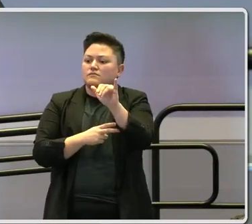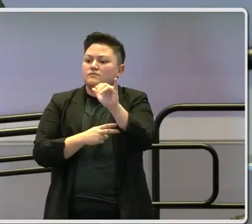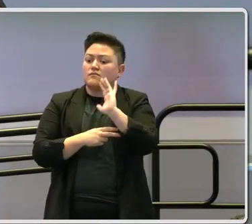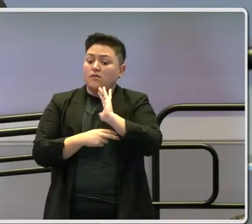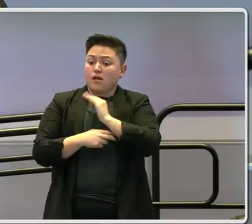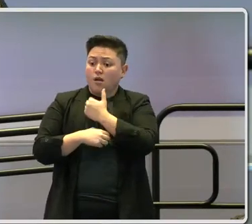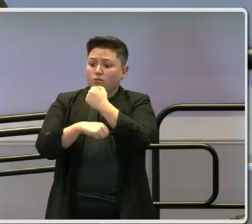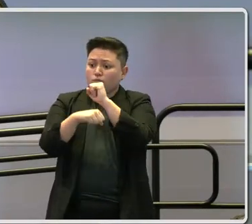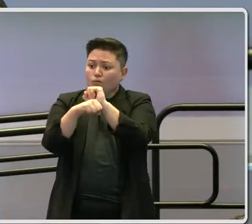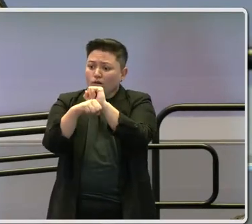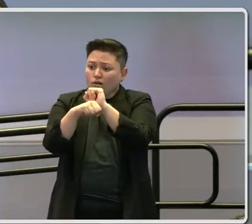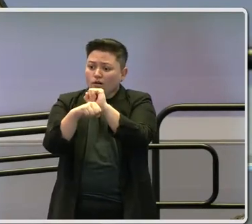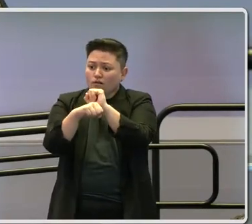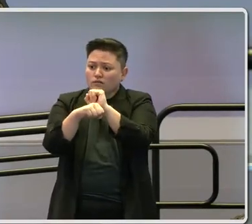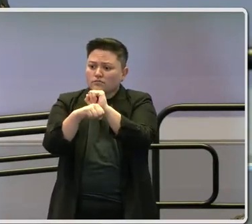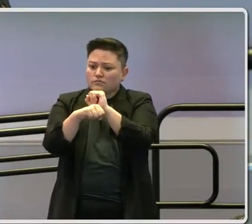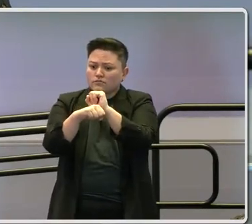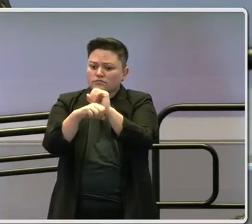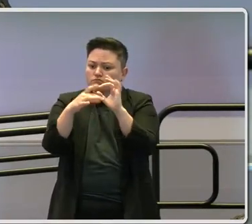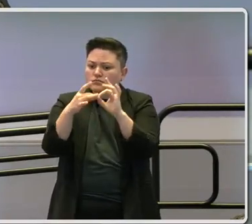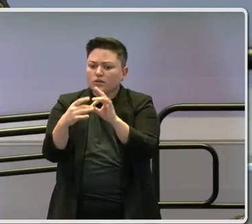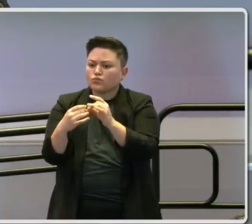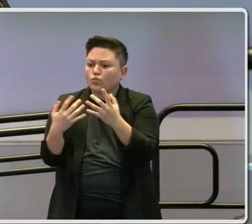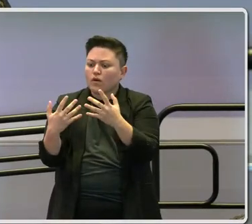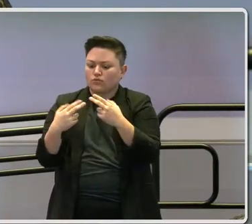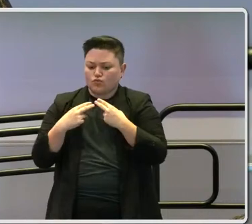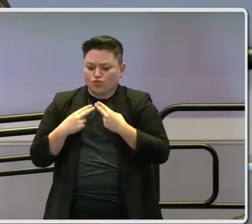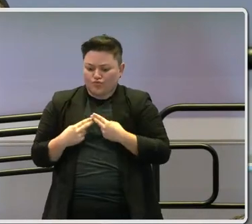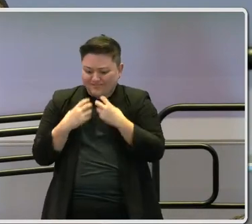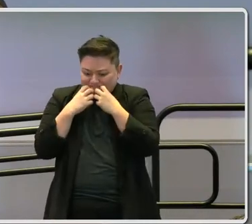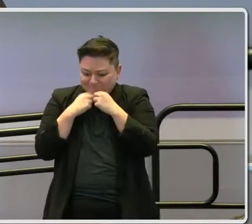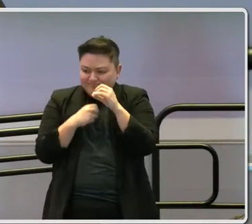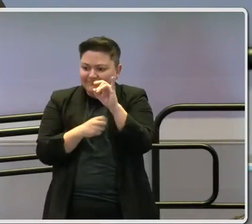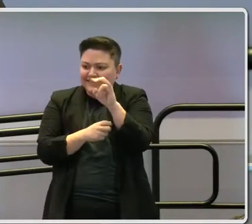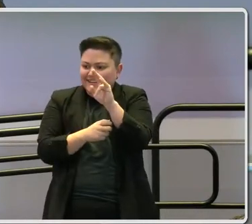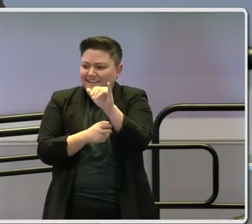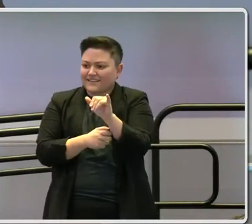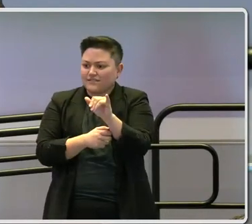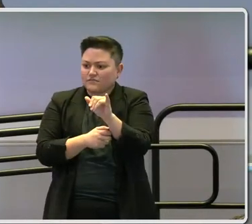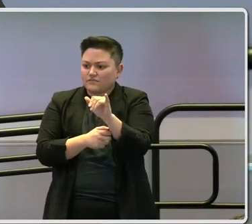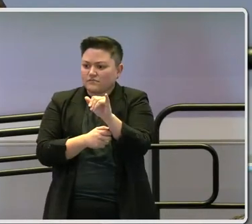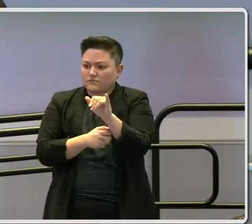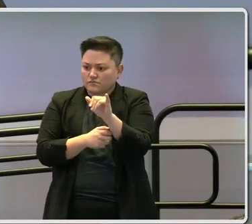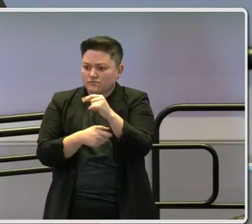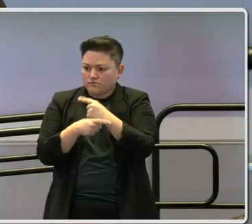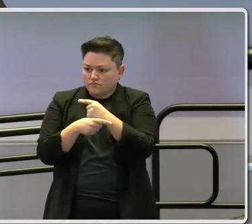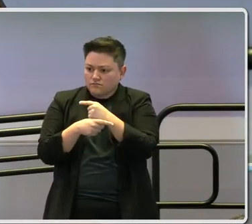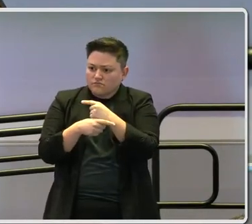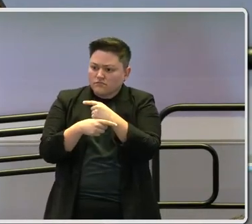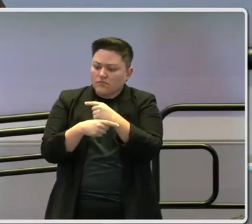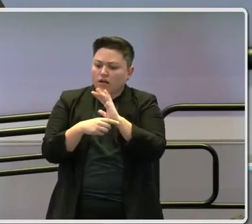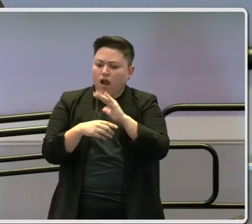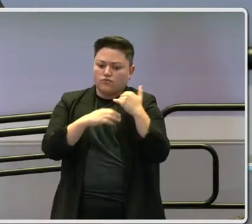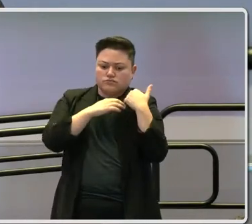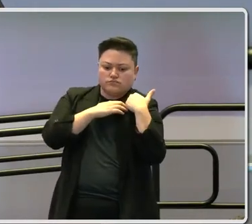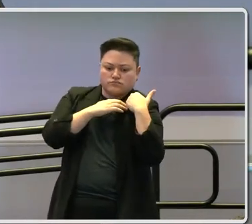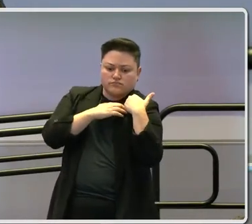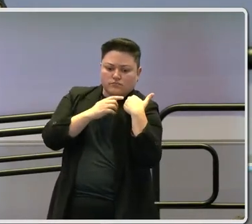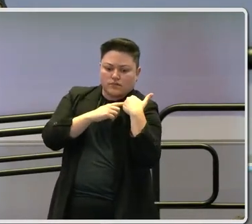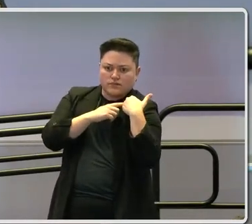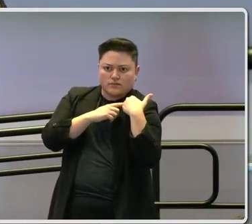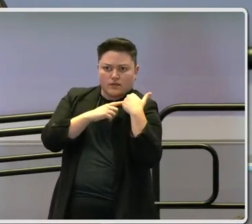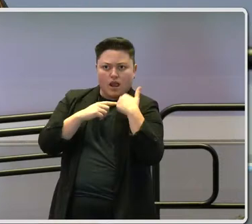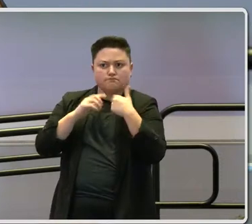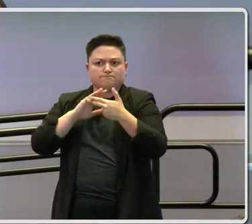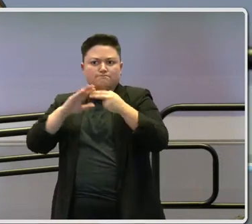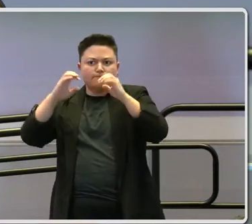is ultimately bound to the protection of human dignity and capacity building. The responsibility we have as